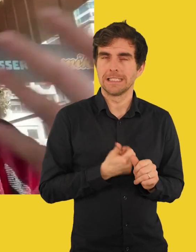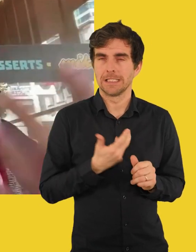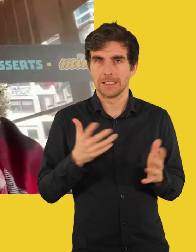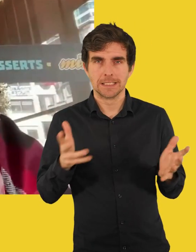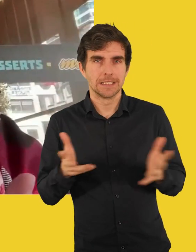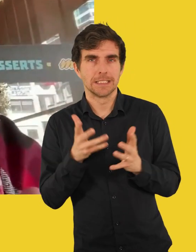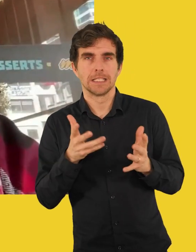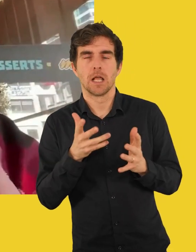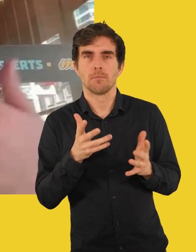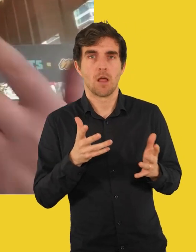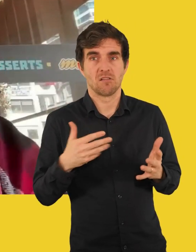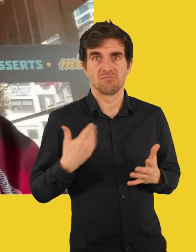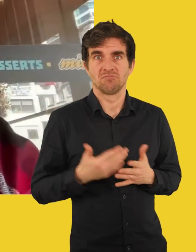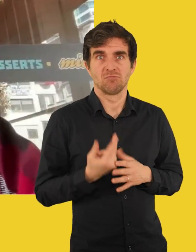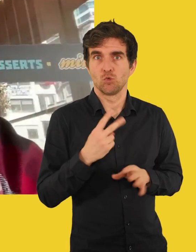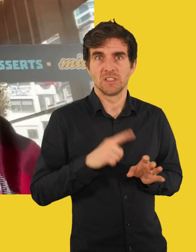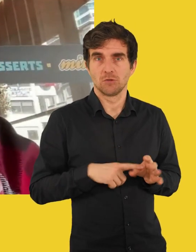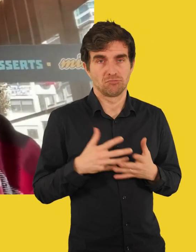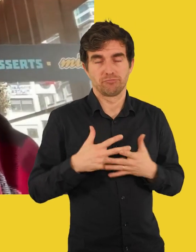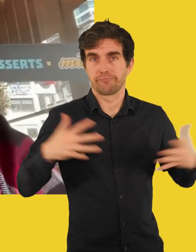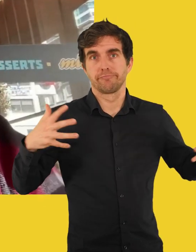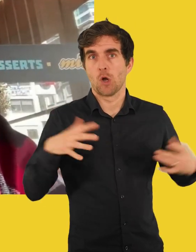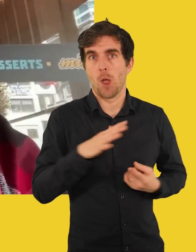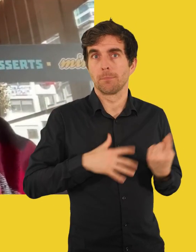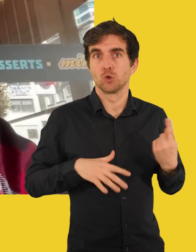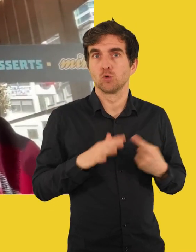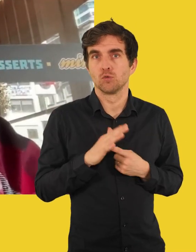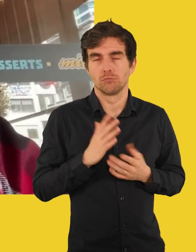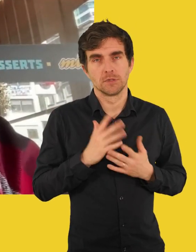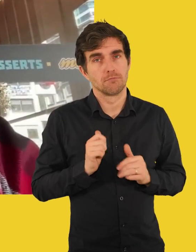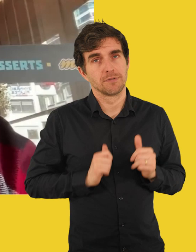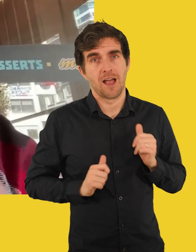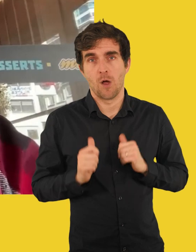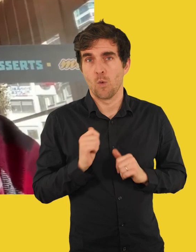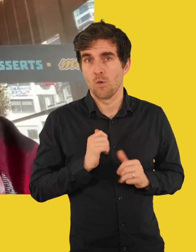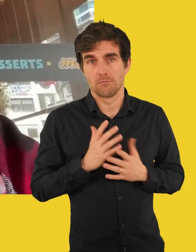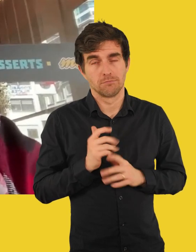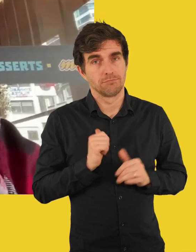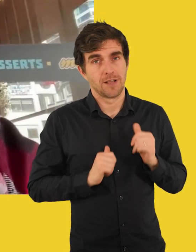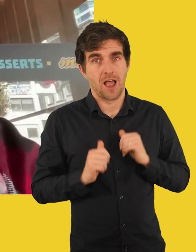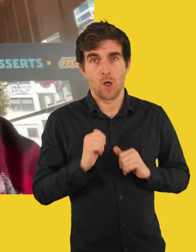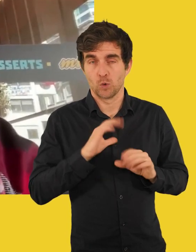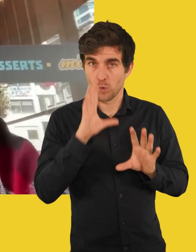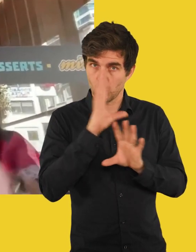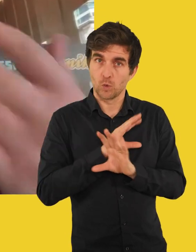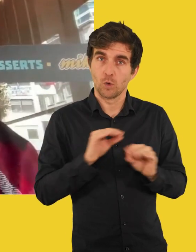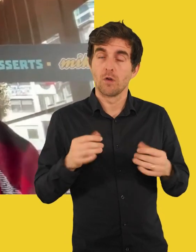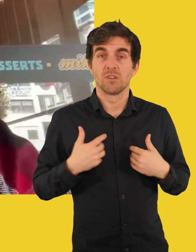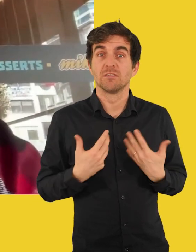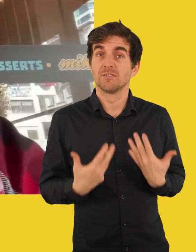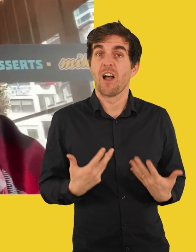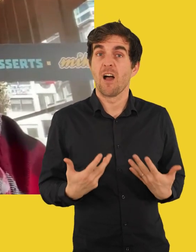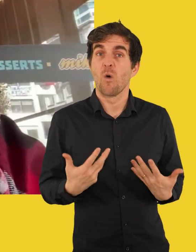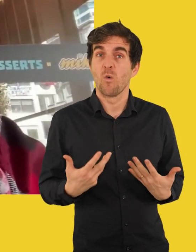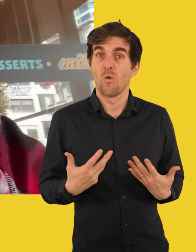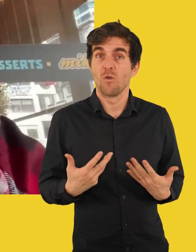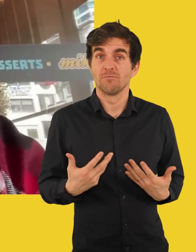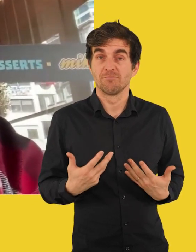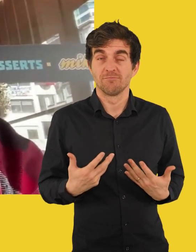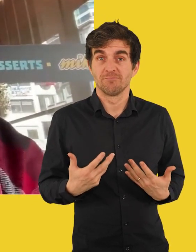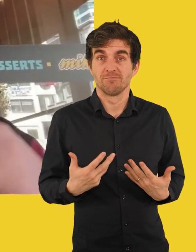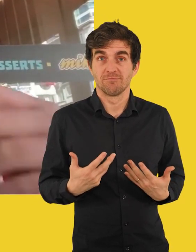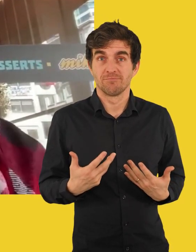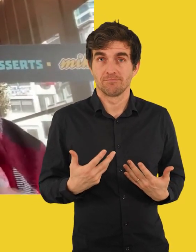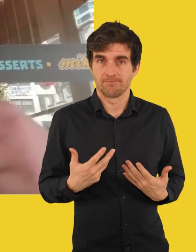advocacy or personal movement, but last 2 years, we are a big community, and I'm proud of this. And I'm also proud of to